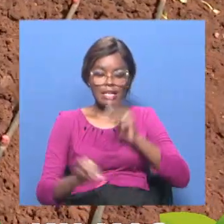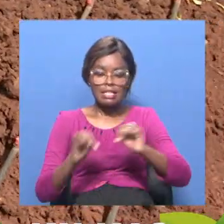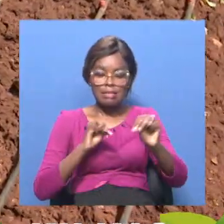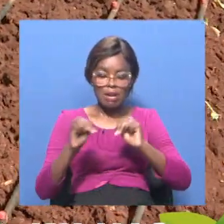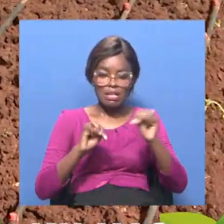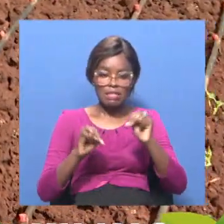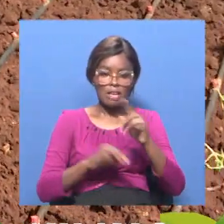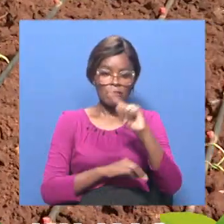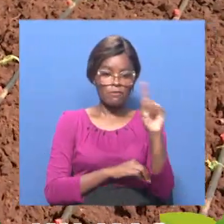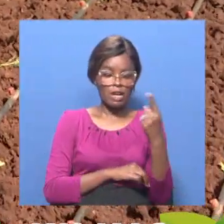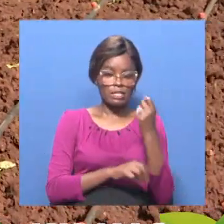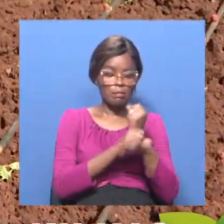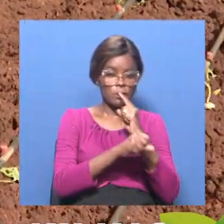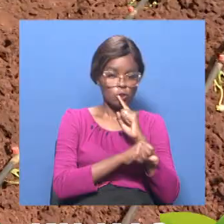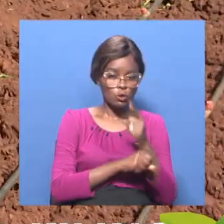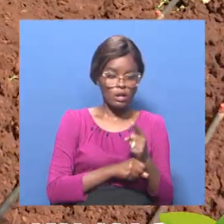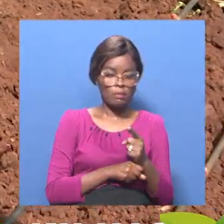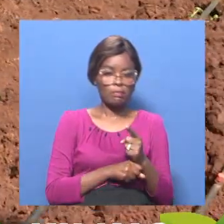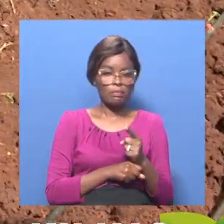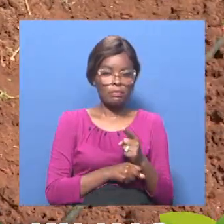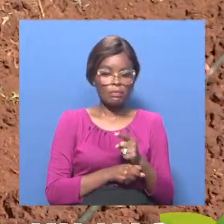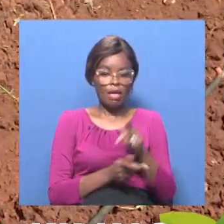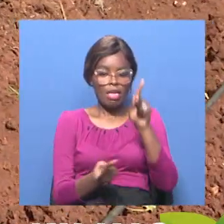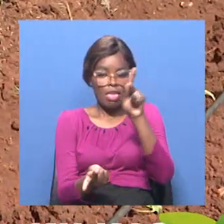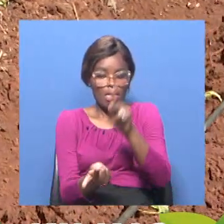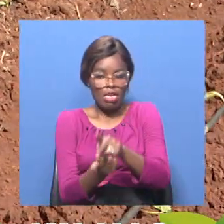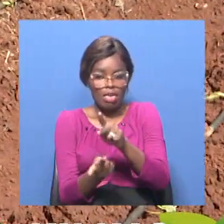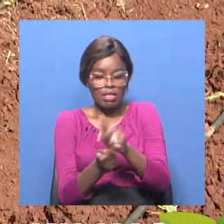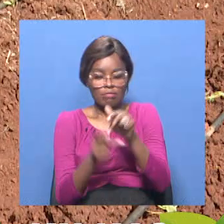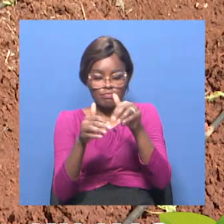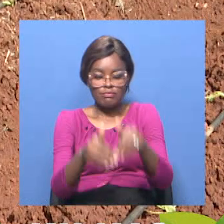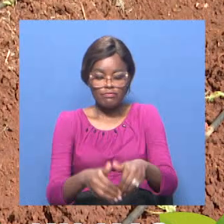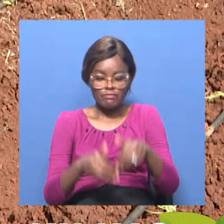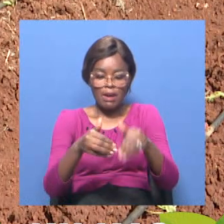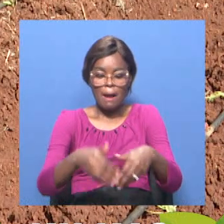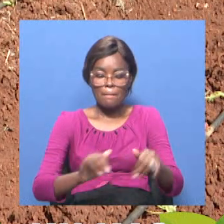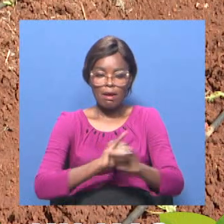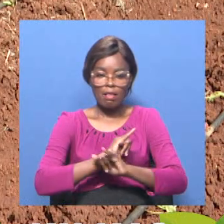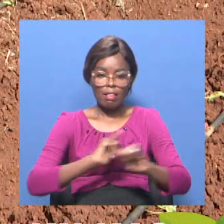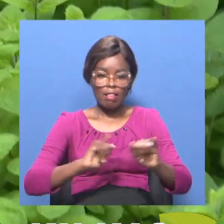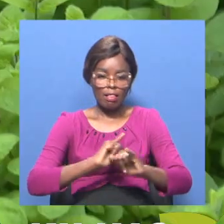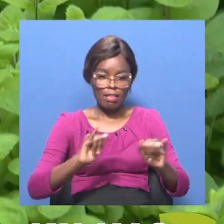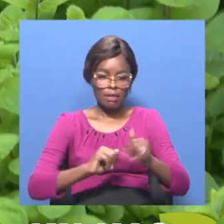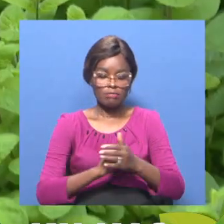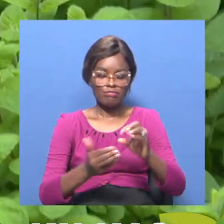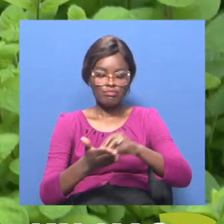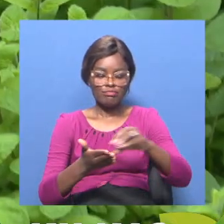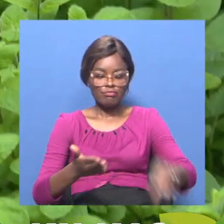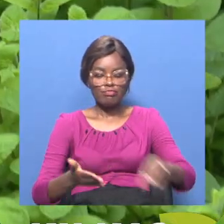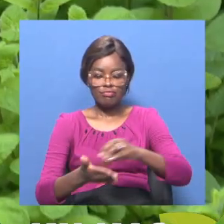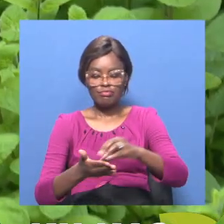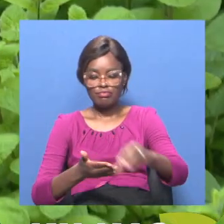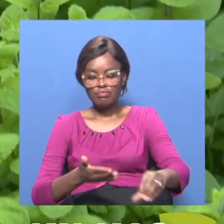one thing is that I ensure I keep the farm hygiene, that is doing away with